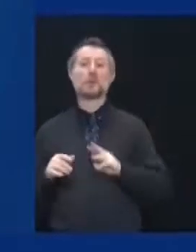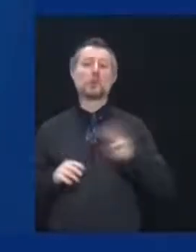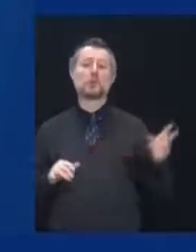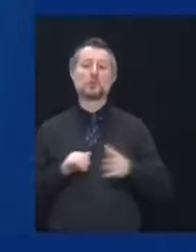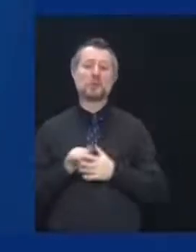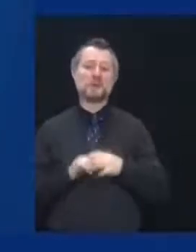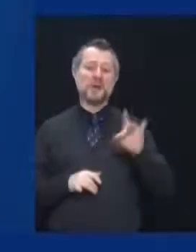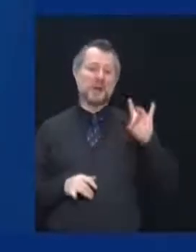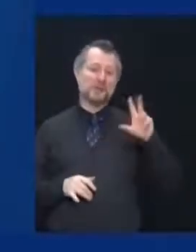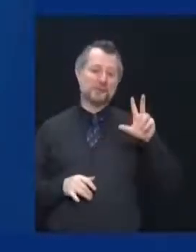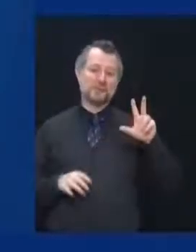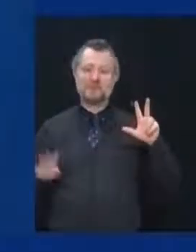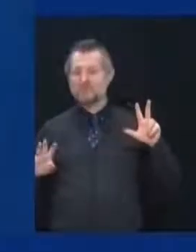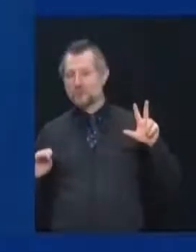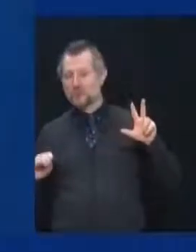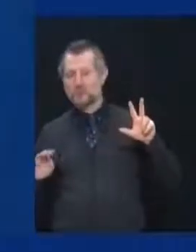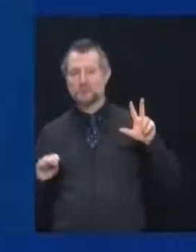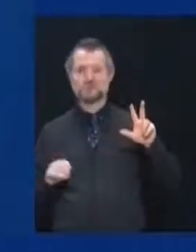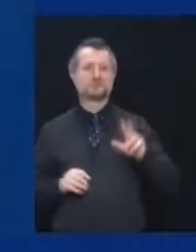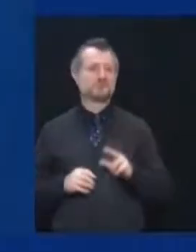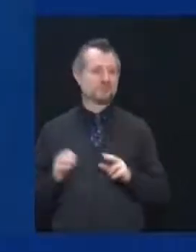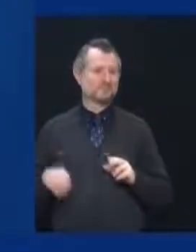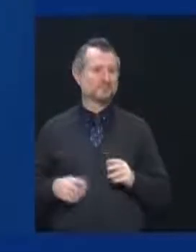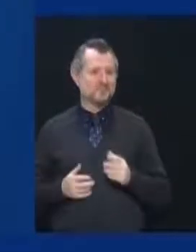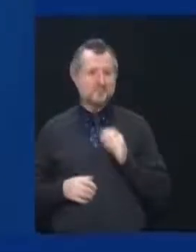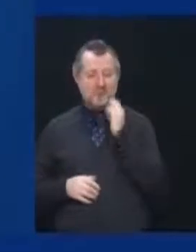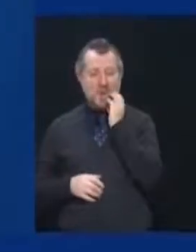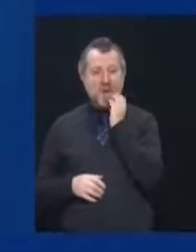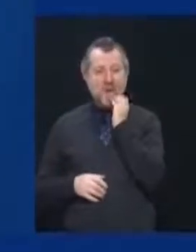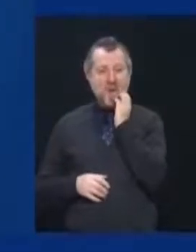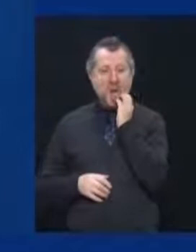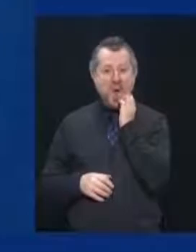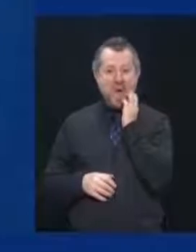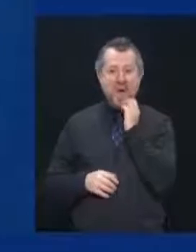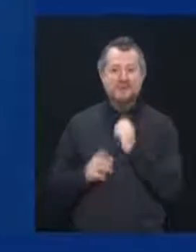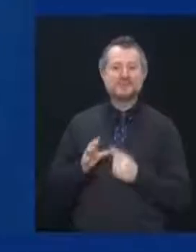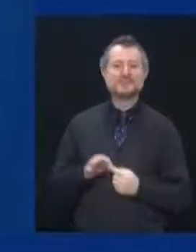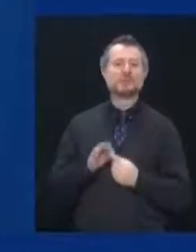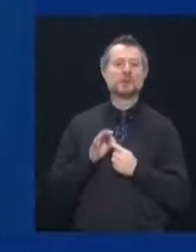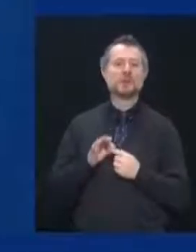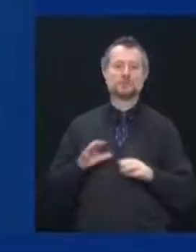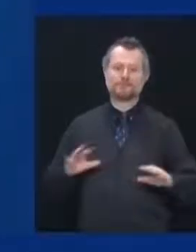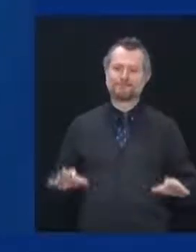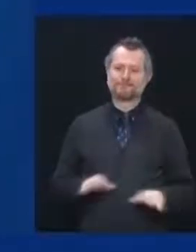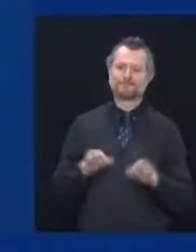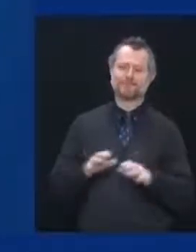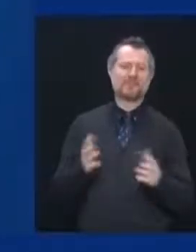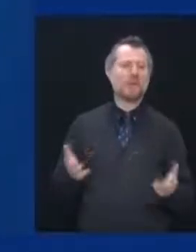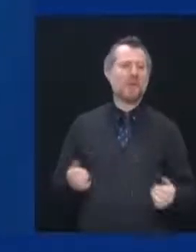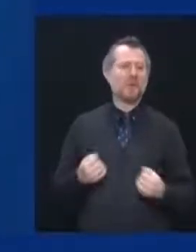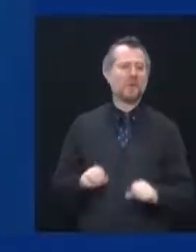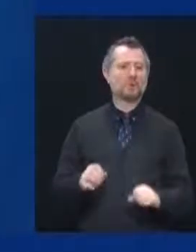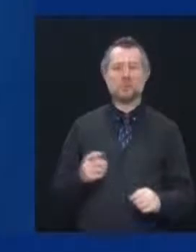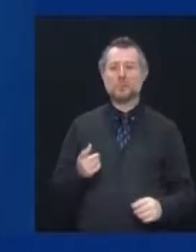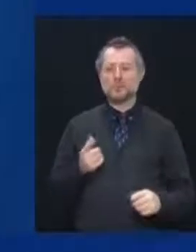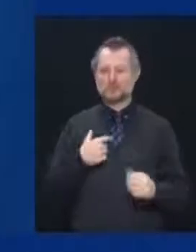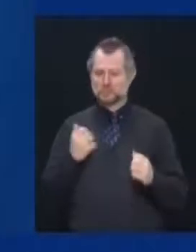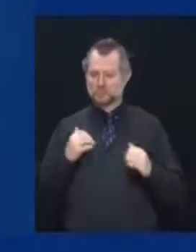40. The state is making special efforts on top of it, social equity in vaccination,